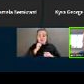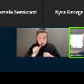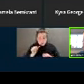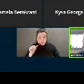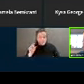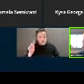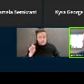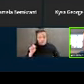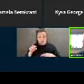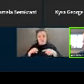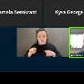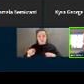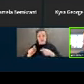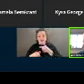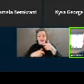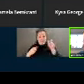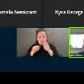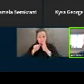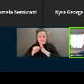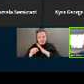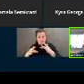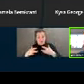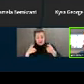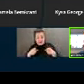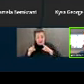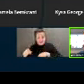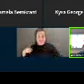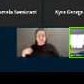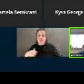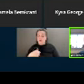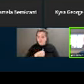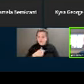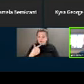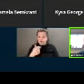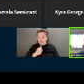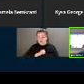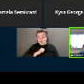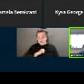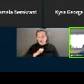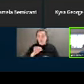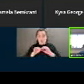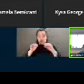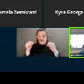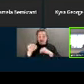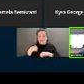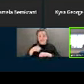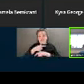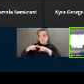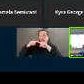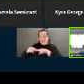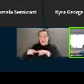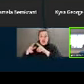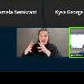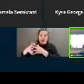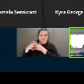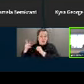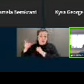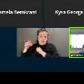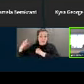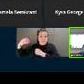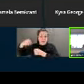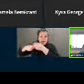during mass casualty incidents is we are an organization that relies on the generosity of the American public, but